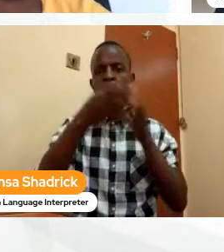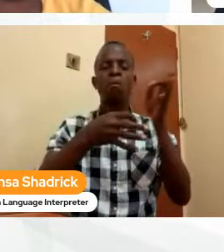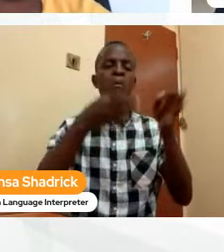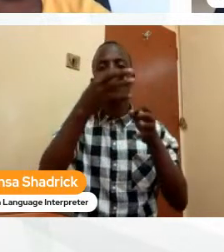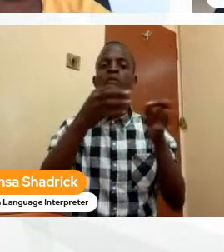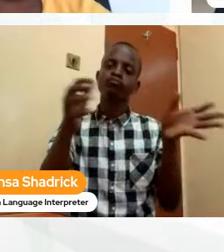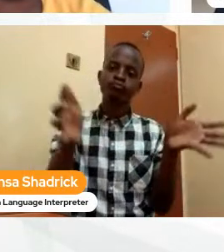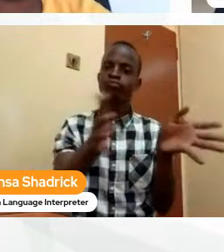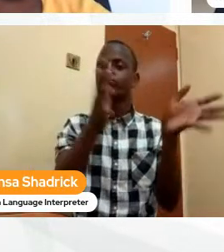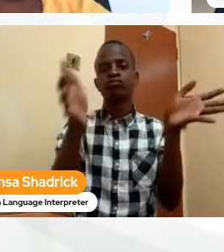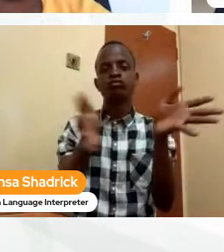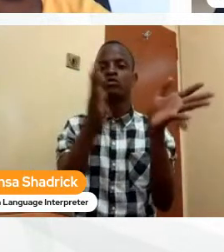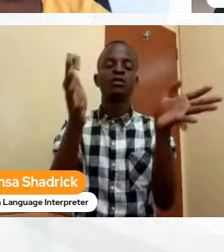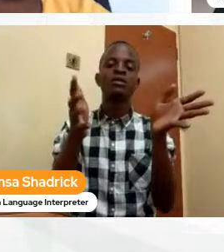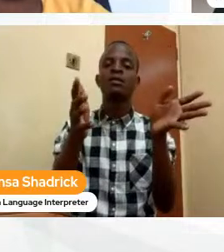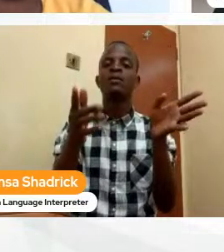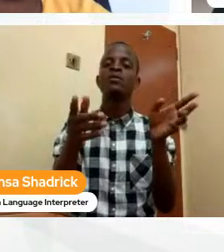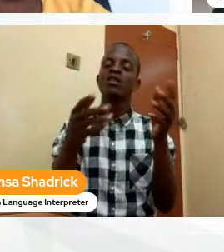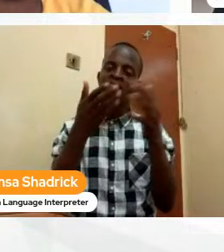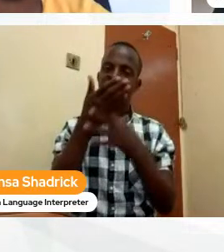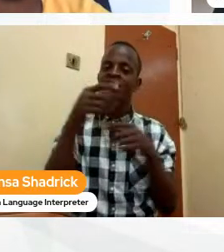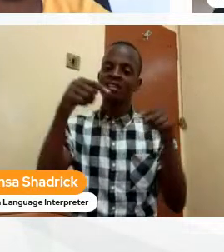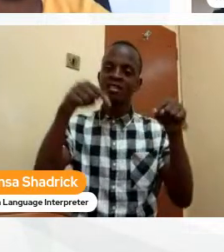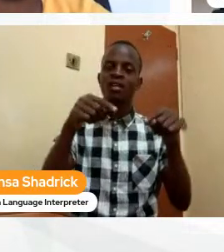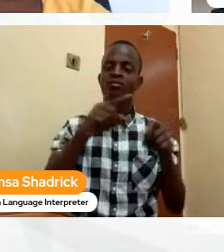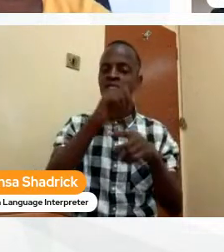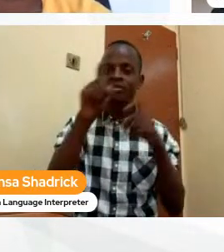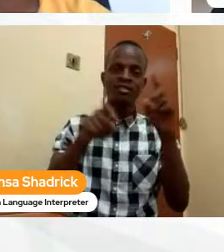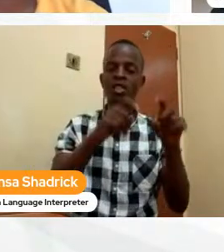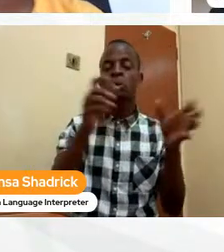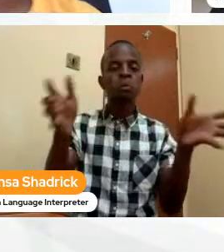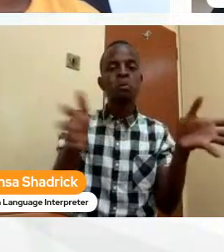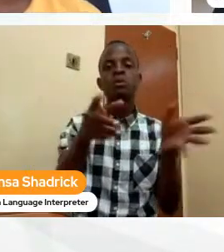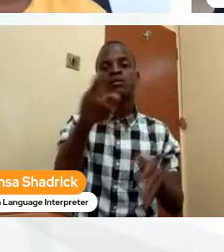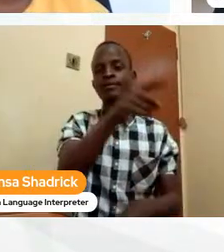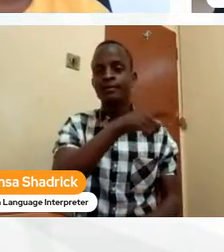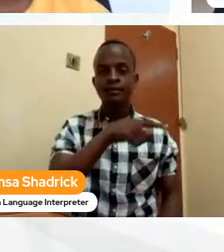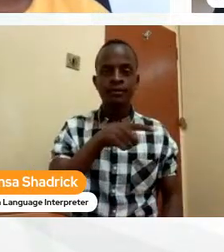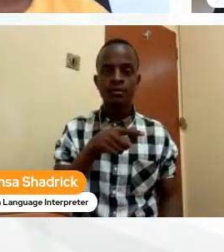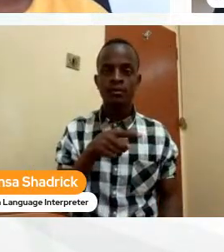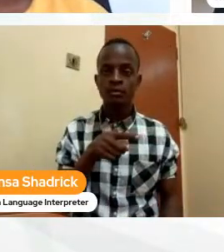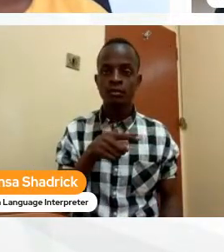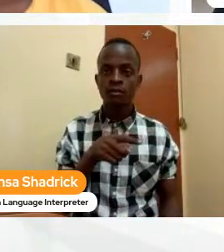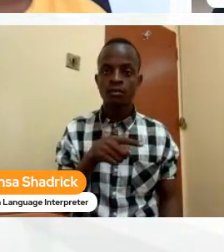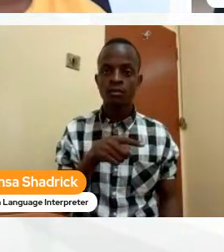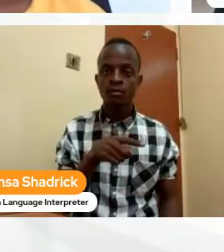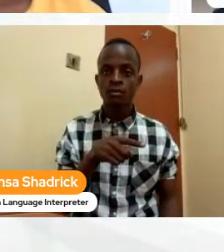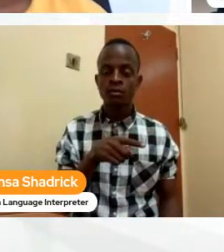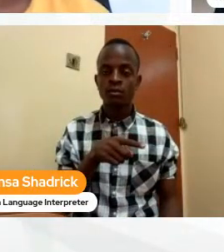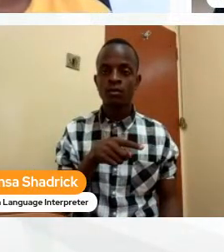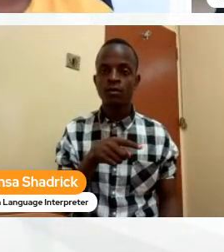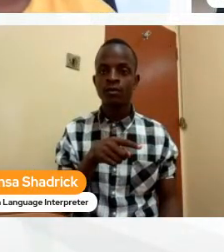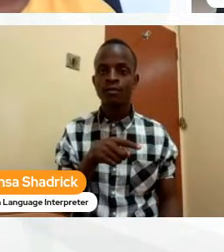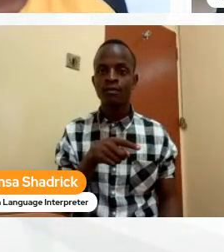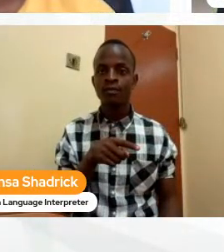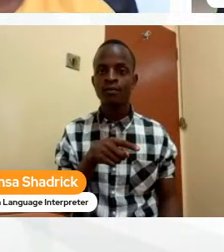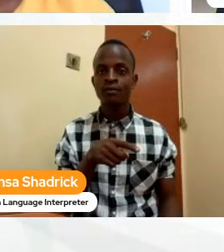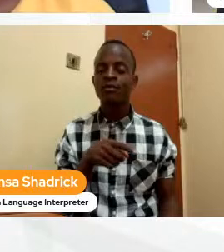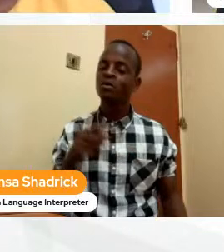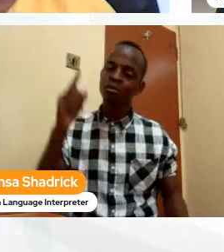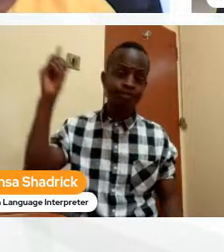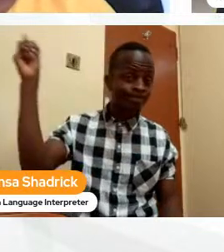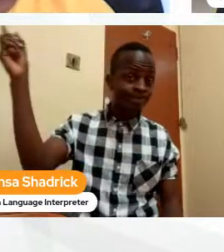encourage through this particular question you have asked, Linda, for a lot of health workers across the